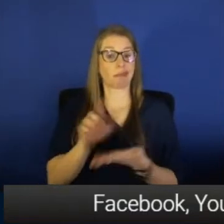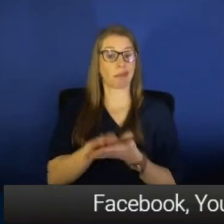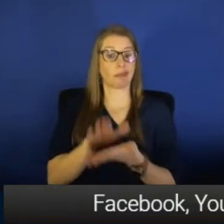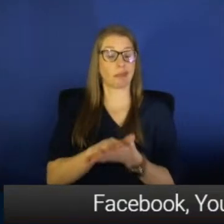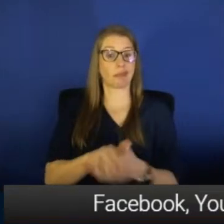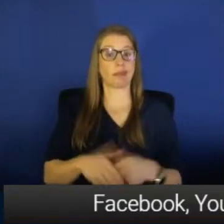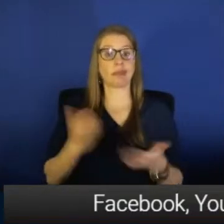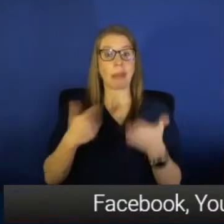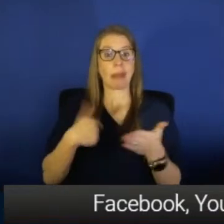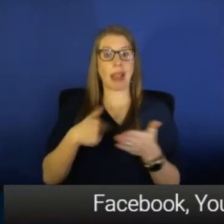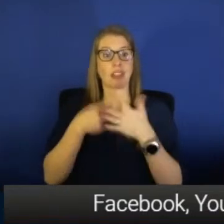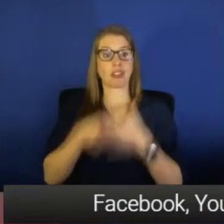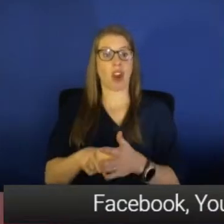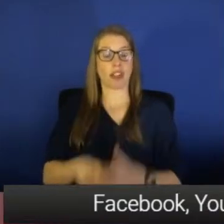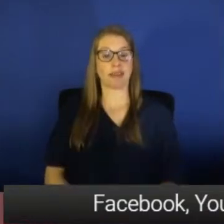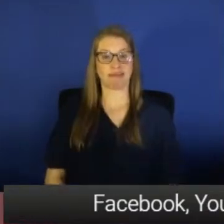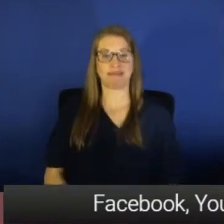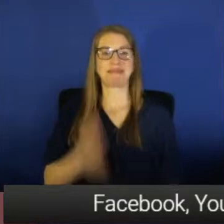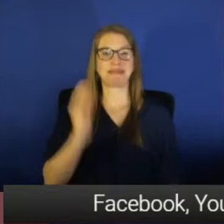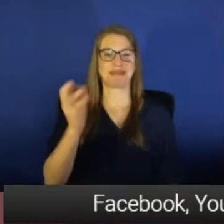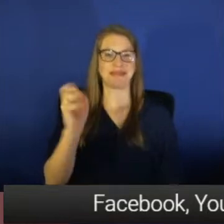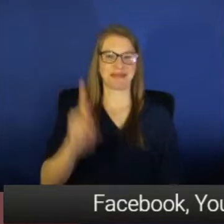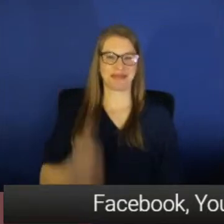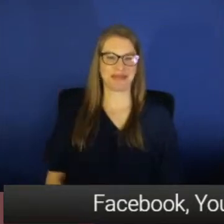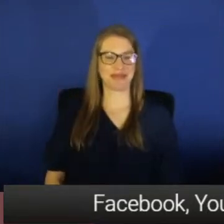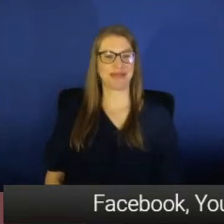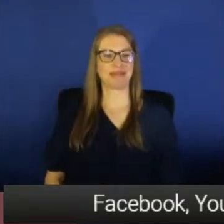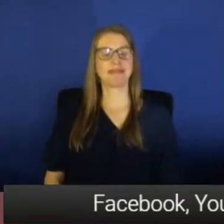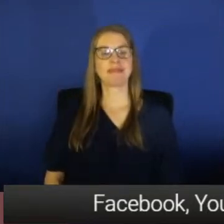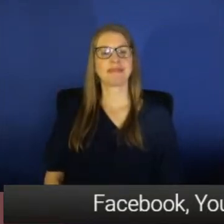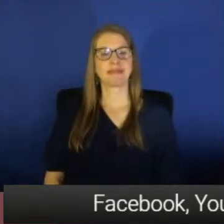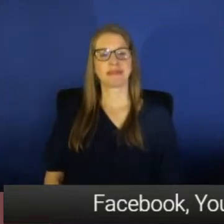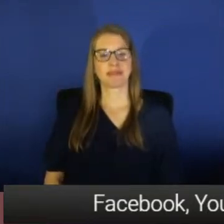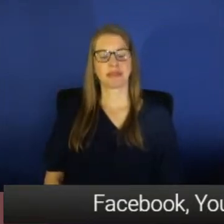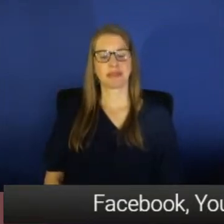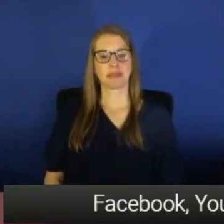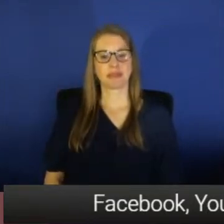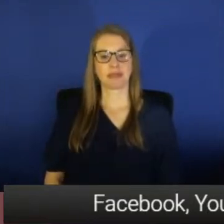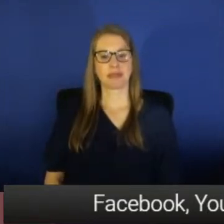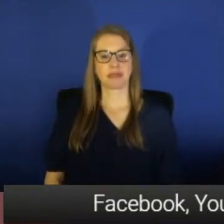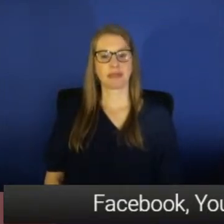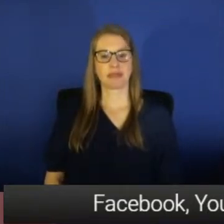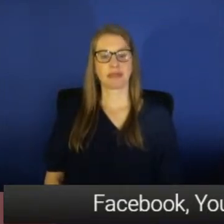Maybe I'll start with that one. Okay. Yeah, absolutely. Clearly,